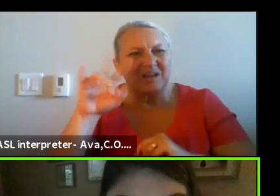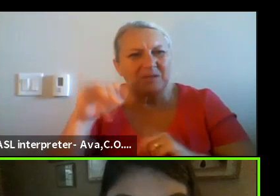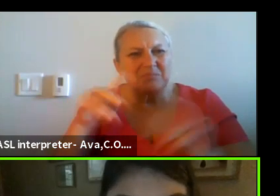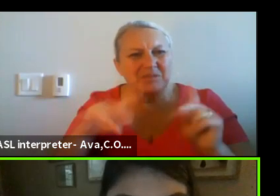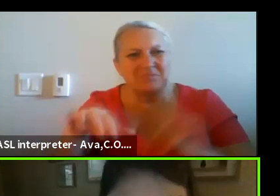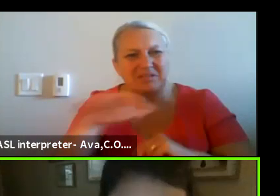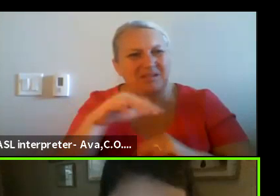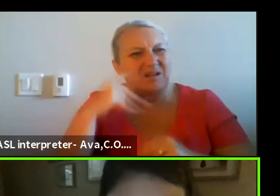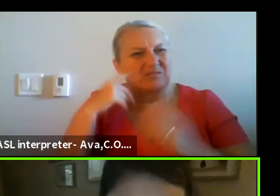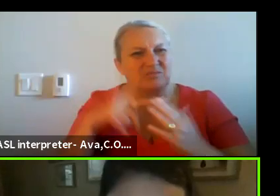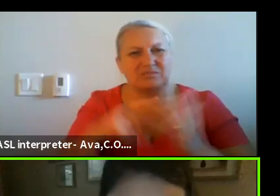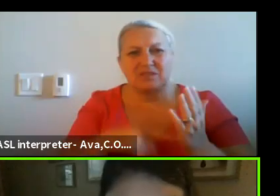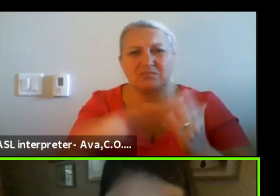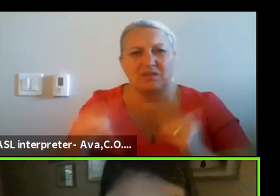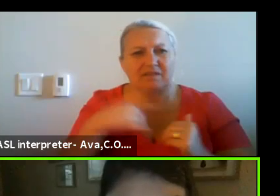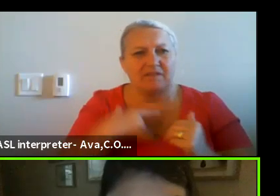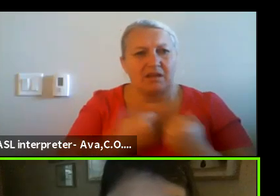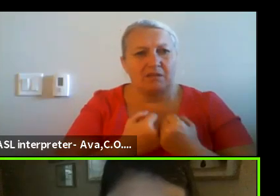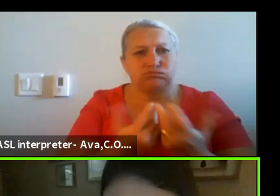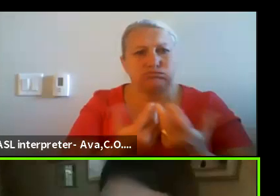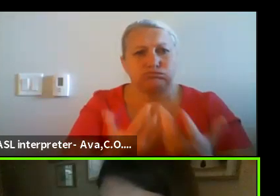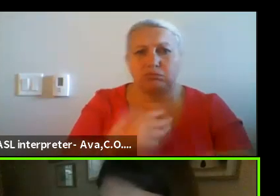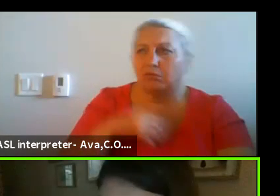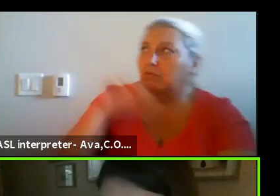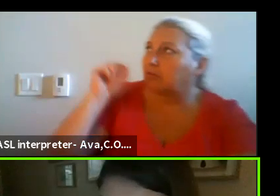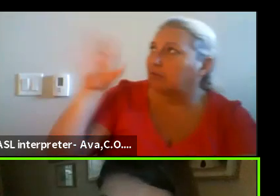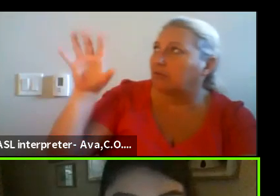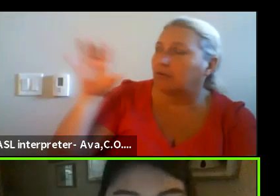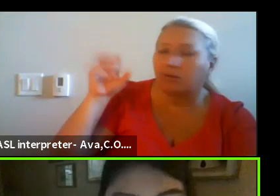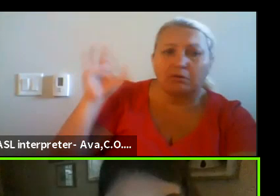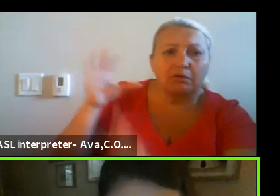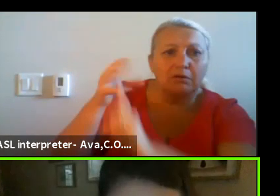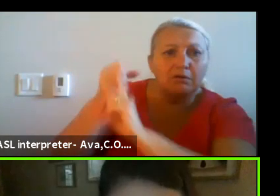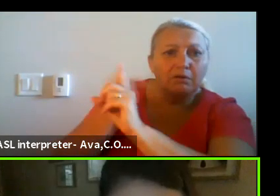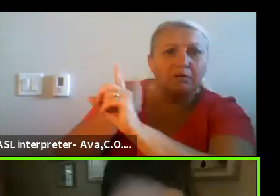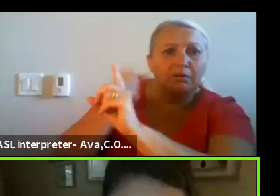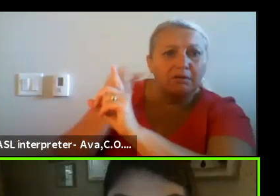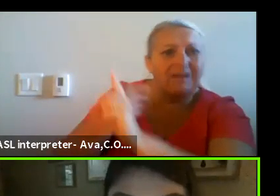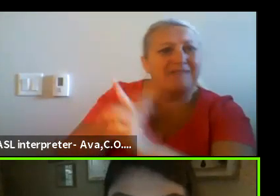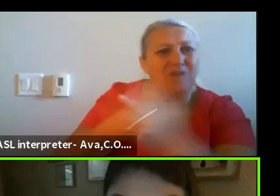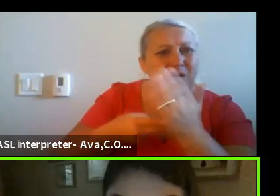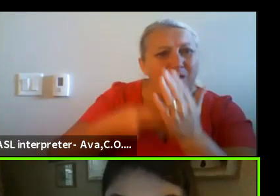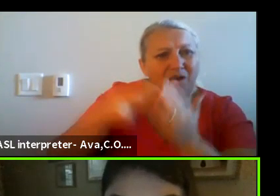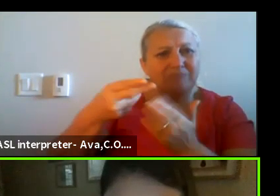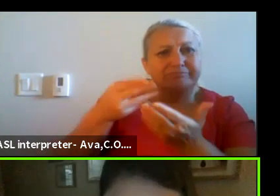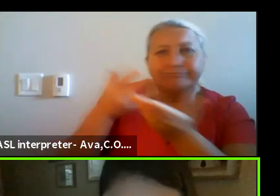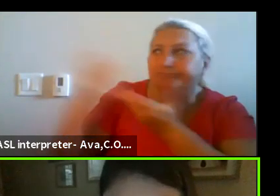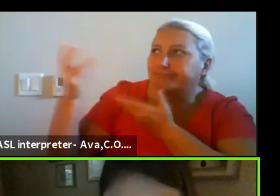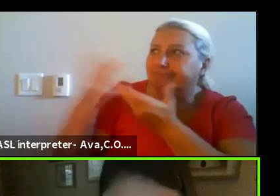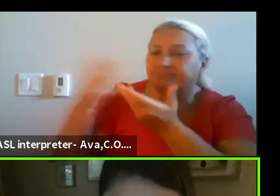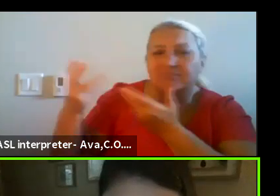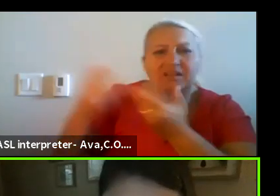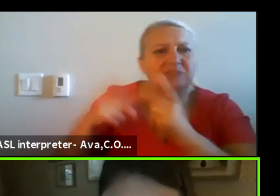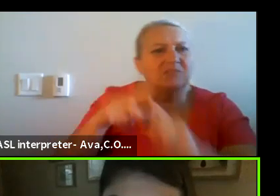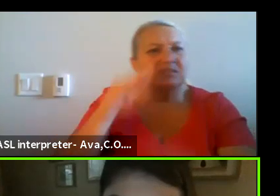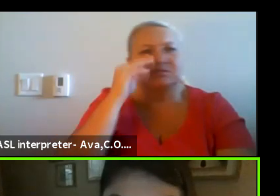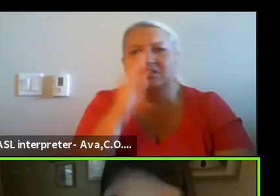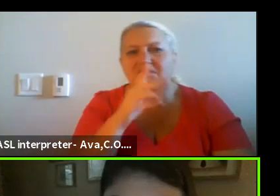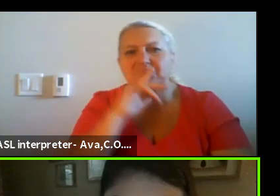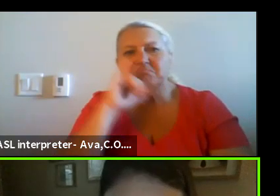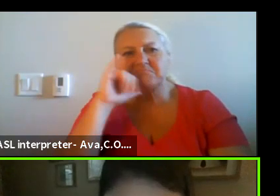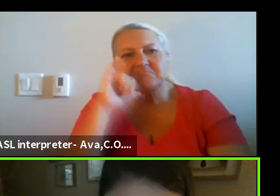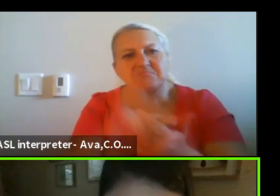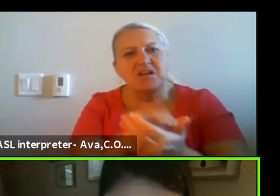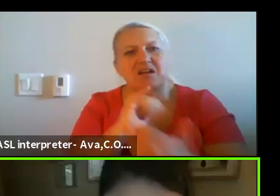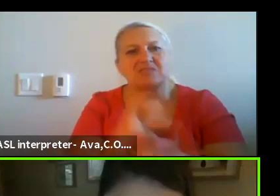we've collectively felt after these quote unquote honest discussions, because it is impossible to be honest